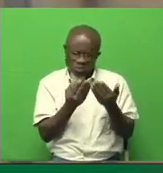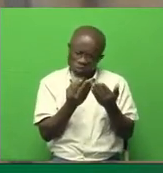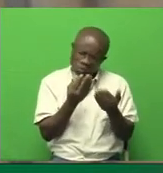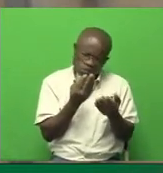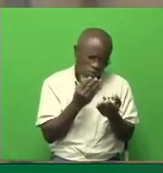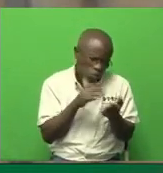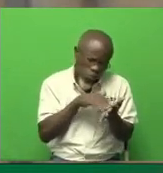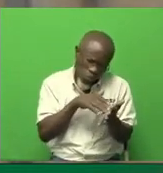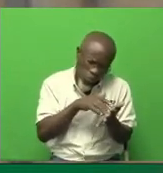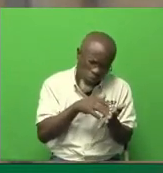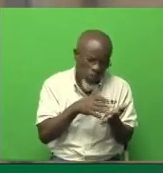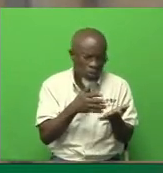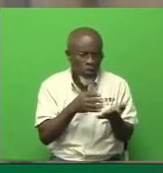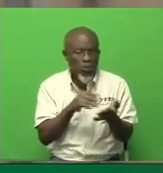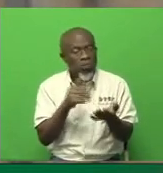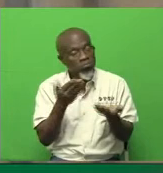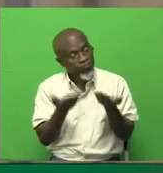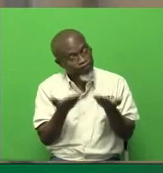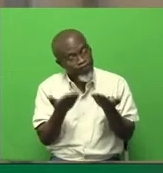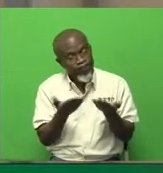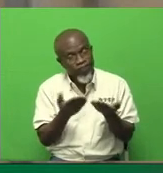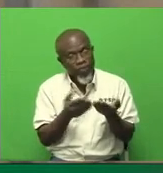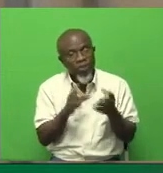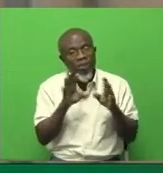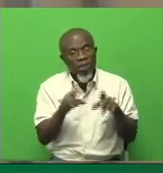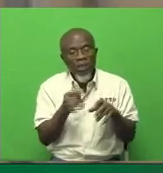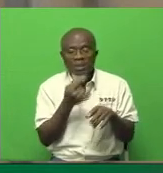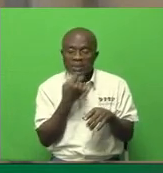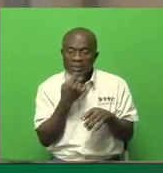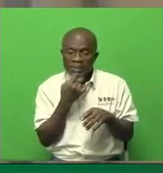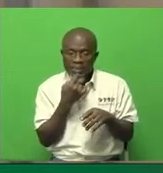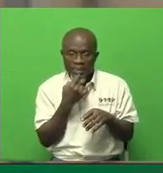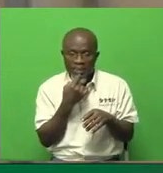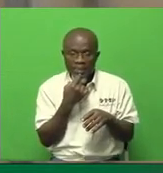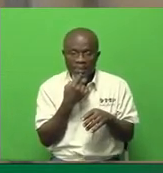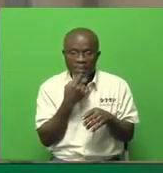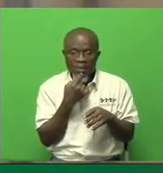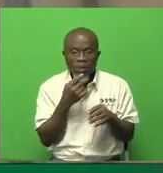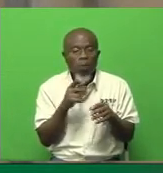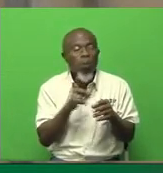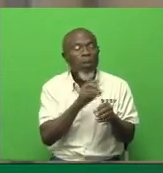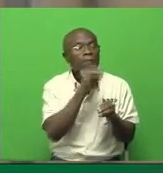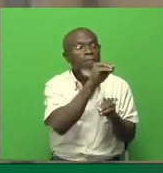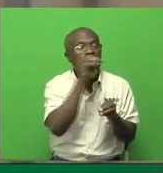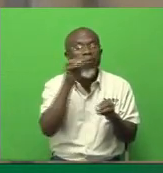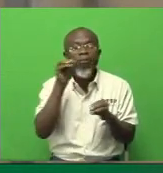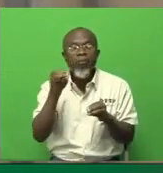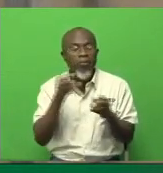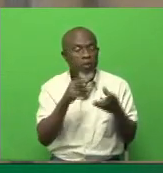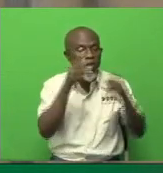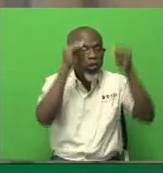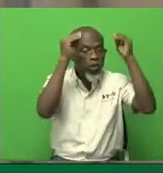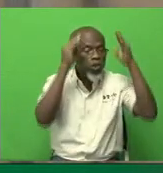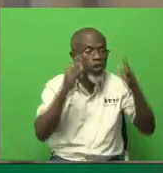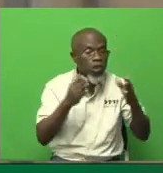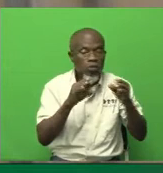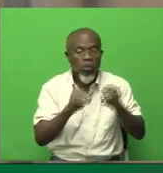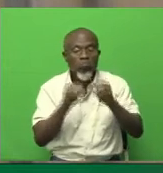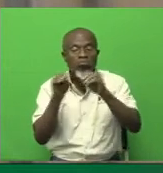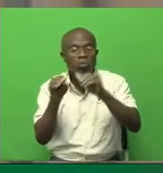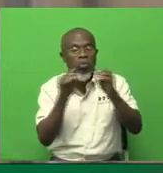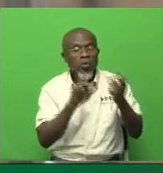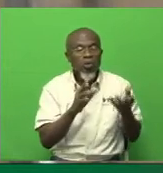the ministry will be able to verify enrollment of students placement of teachers in short order independent of school